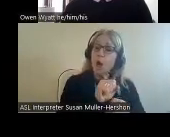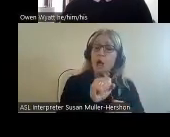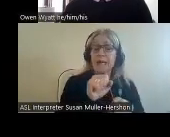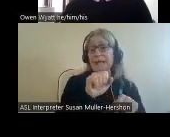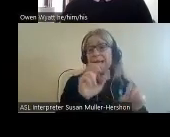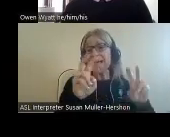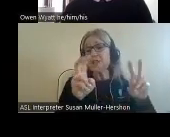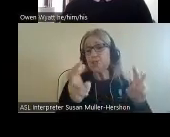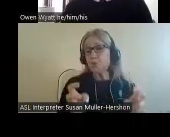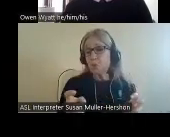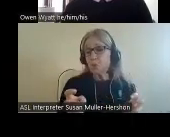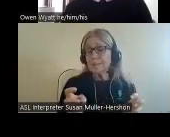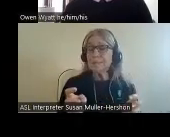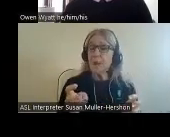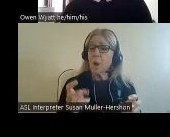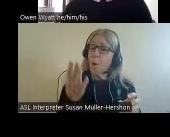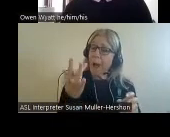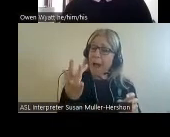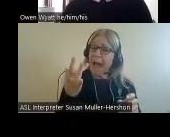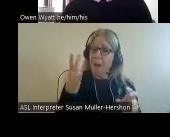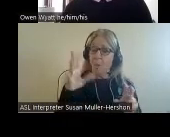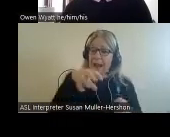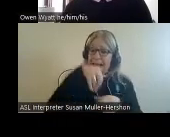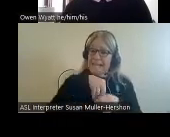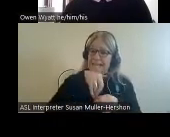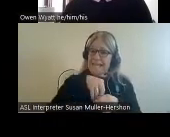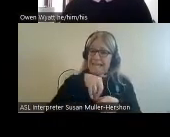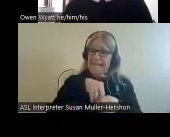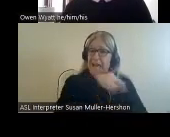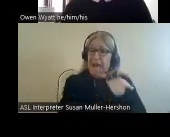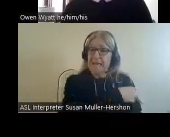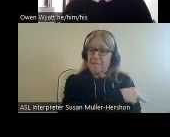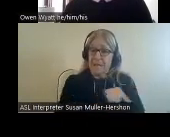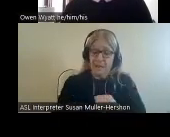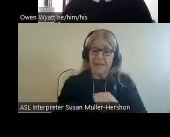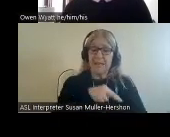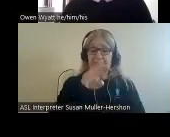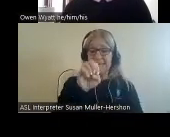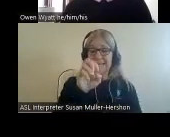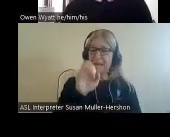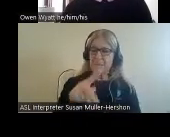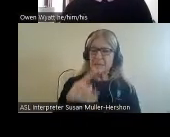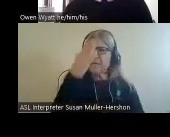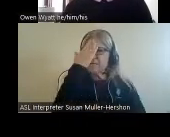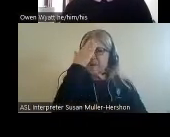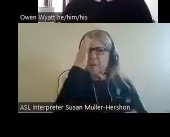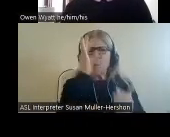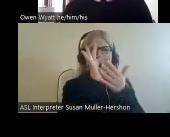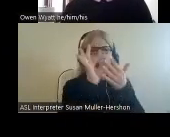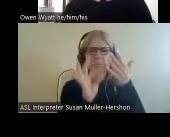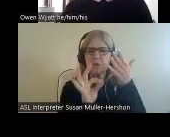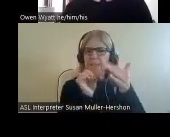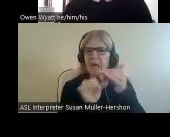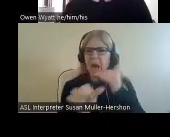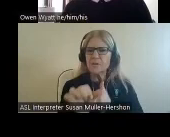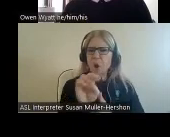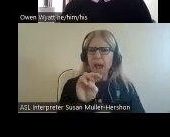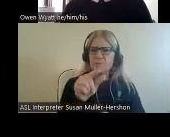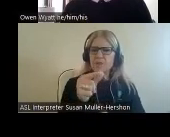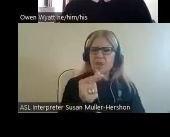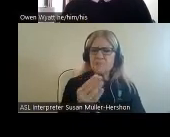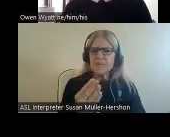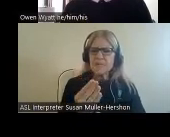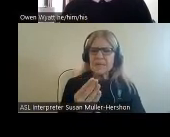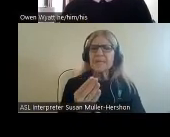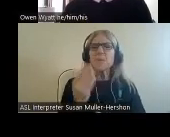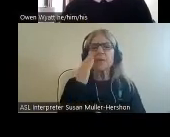we're an internal EAP. We're familiar with the options available through Mass General Brigham, and we know this